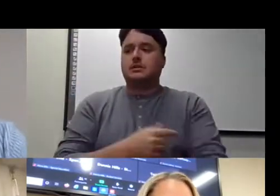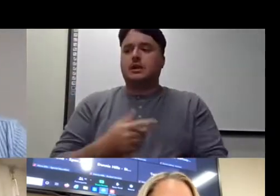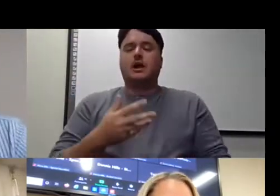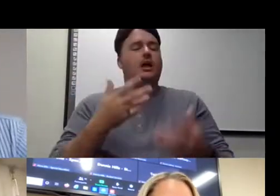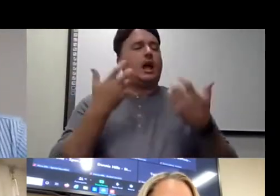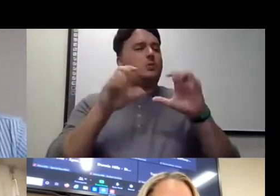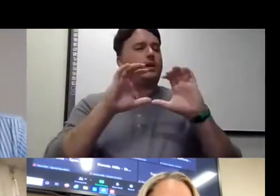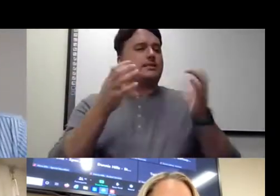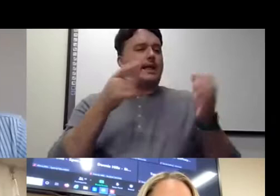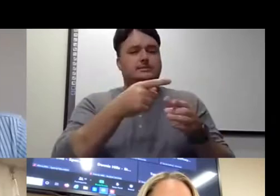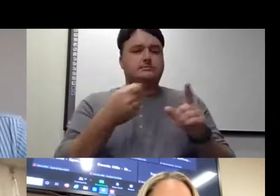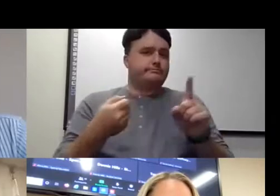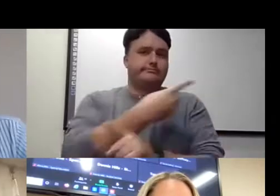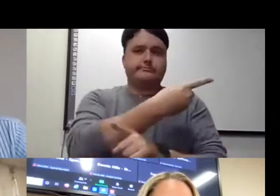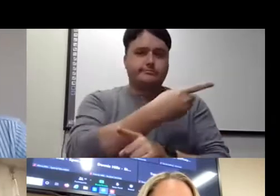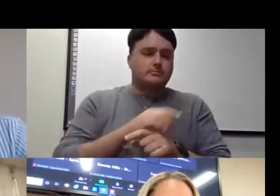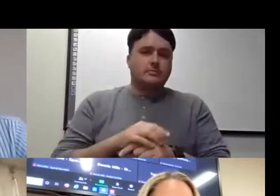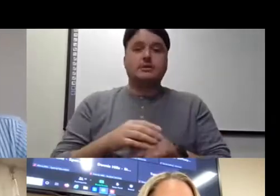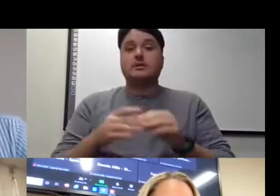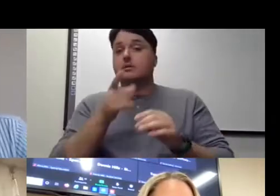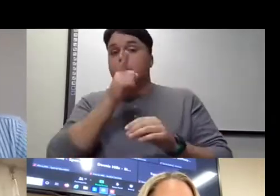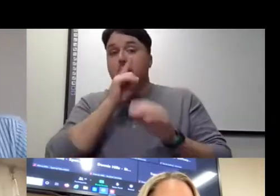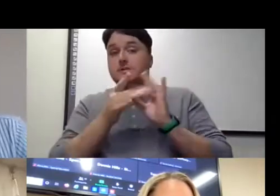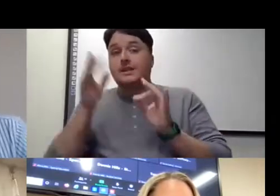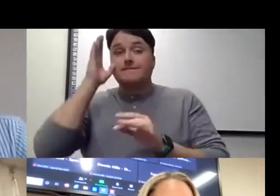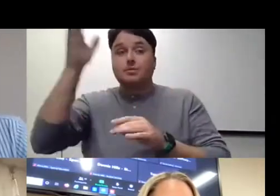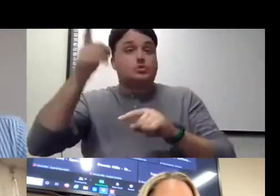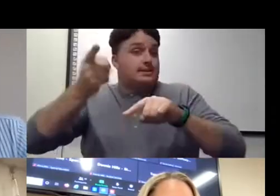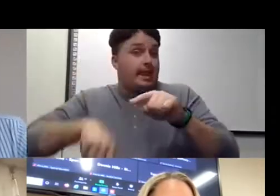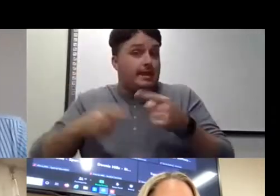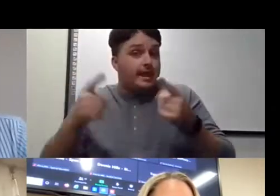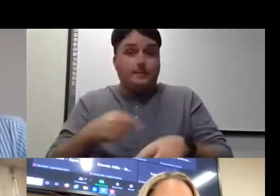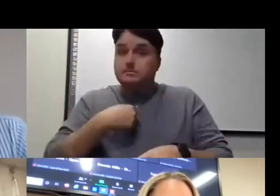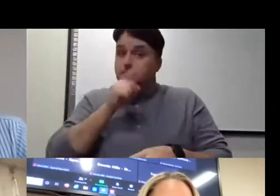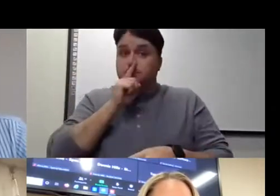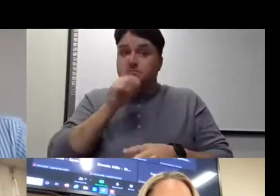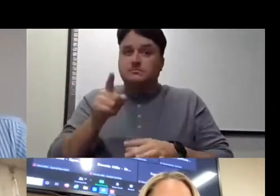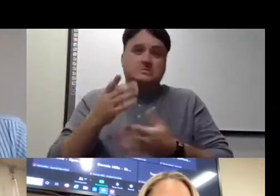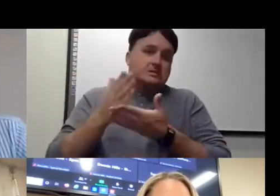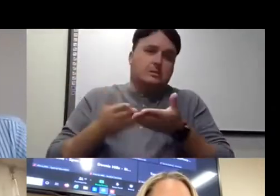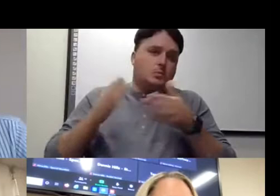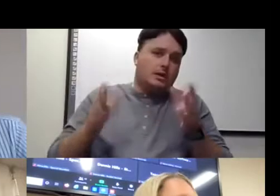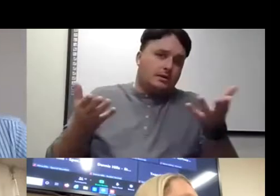derailed. Not to say that in the future it couldn't happen in some way, shape, or form.